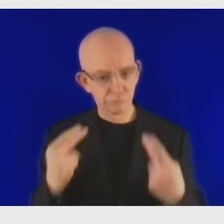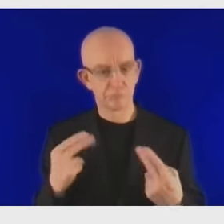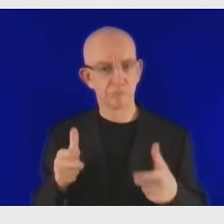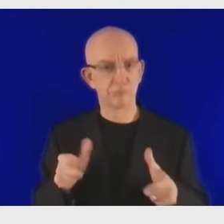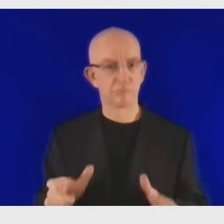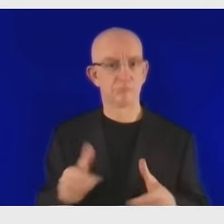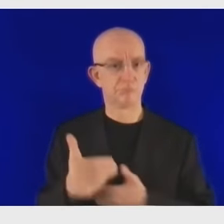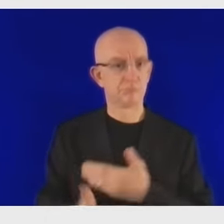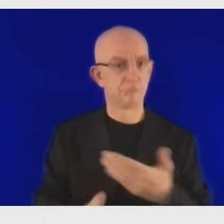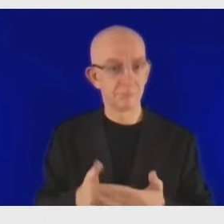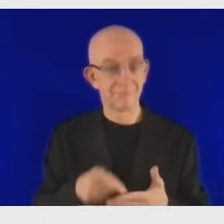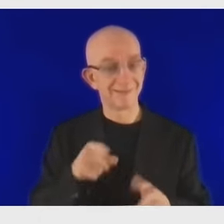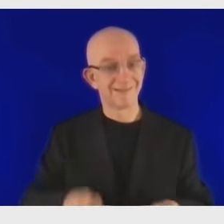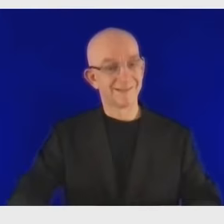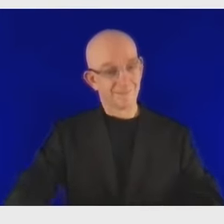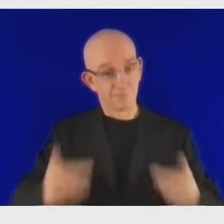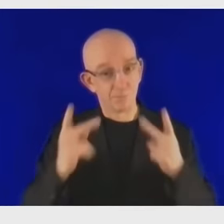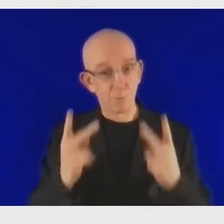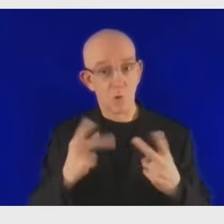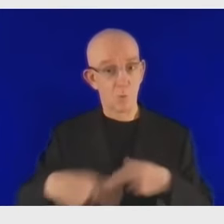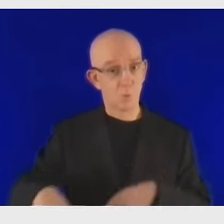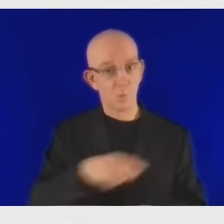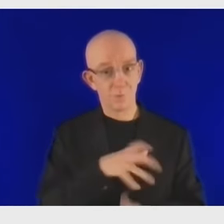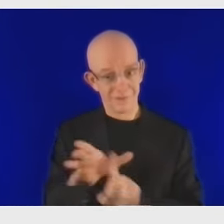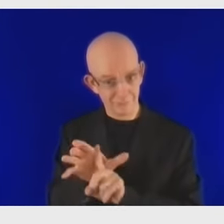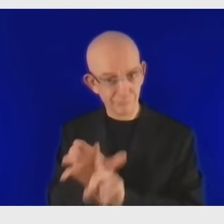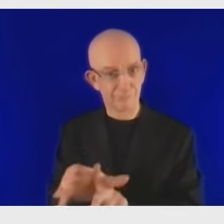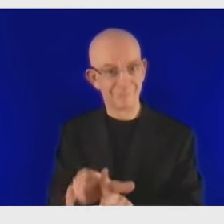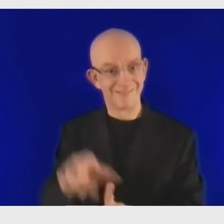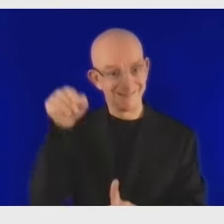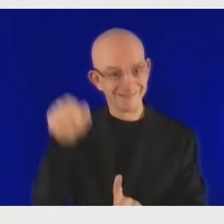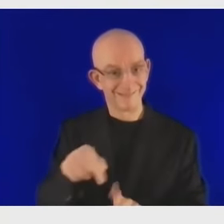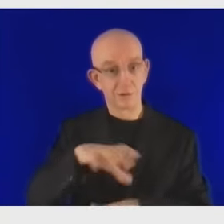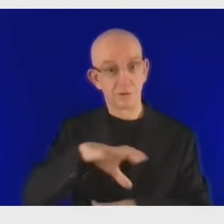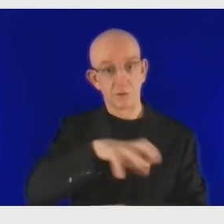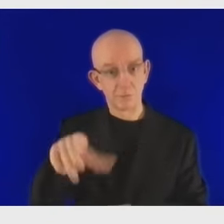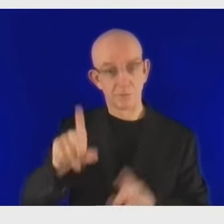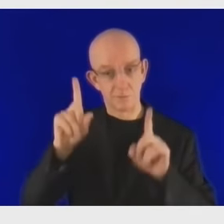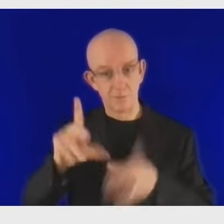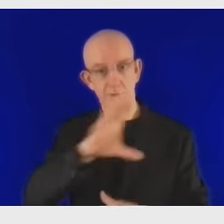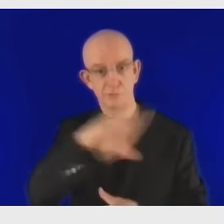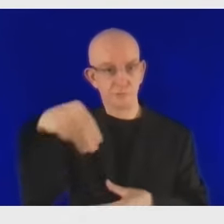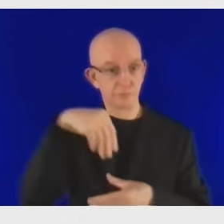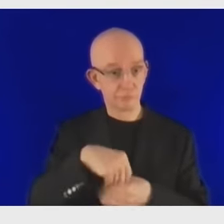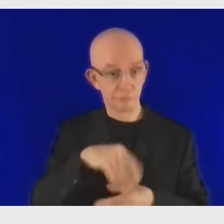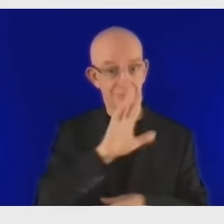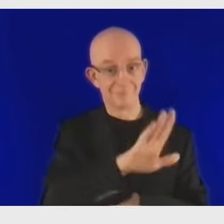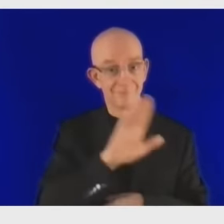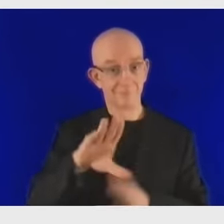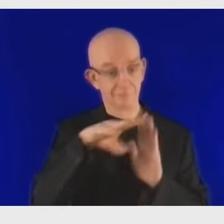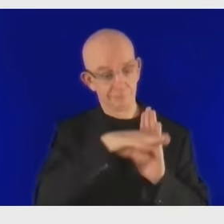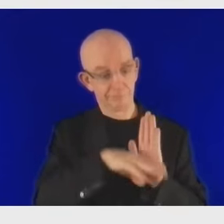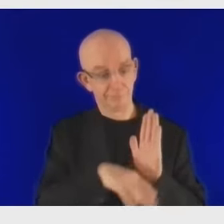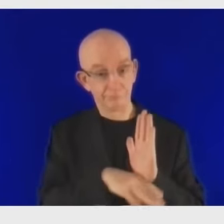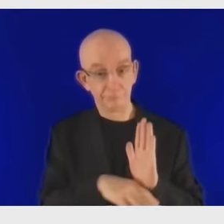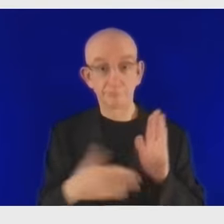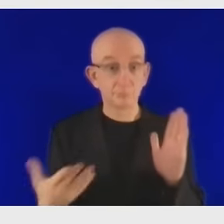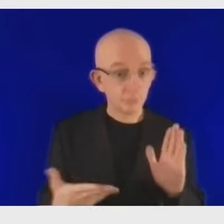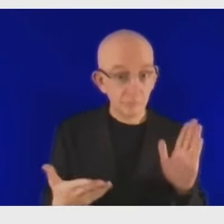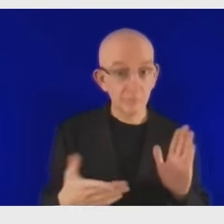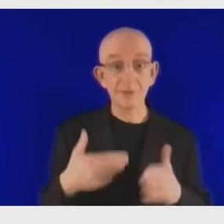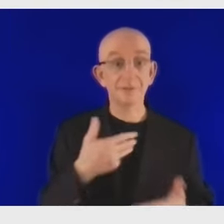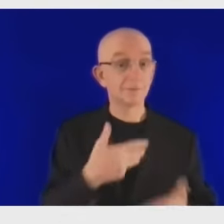incorporated in the NDCs, because no matter we make whatever national policies or global policies, if it is not incorporated